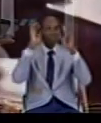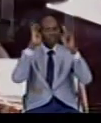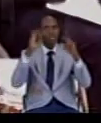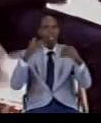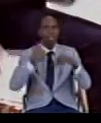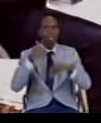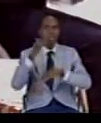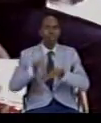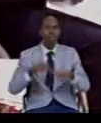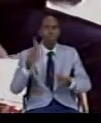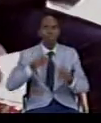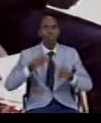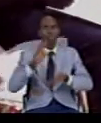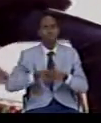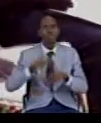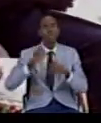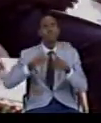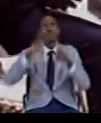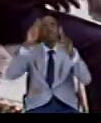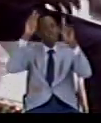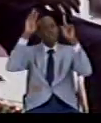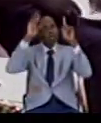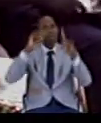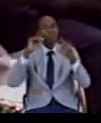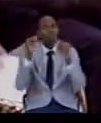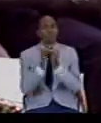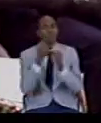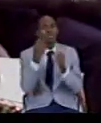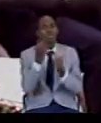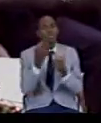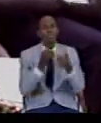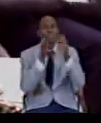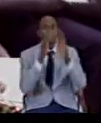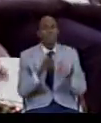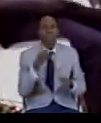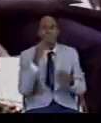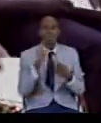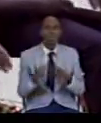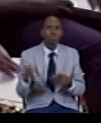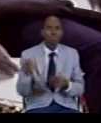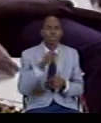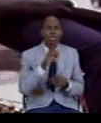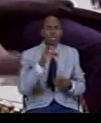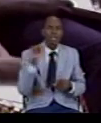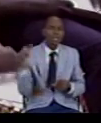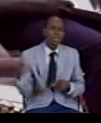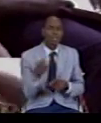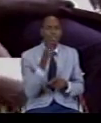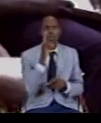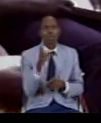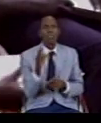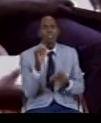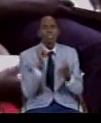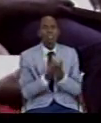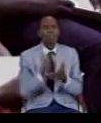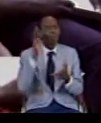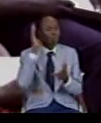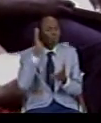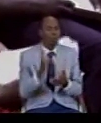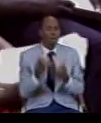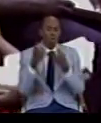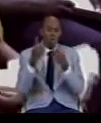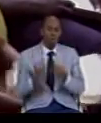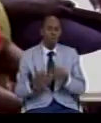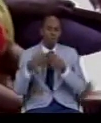unto him with the disciples also, he said unto them, whosoever will come after